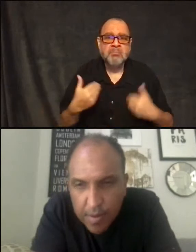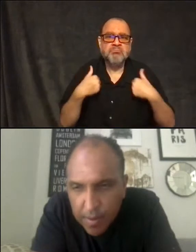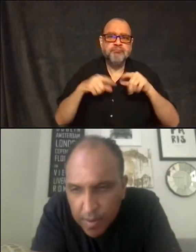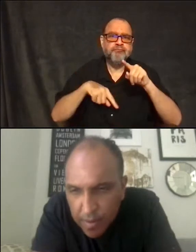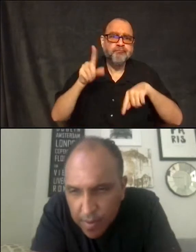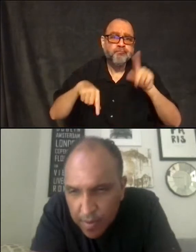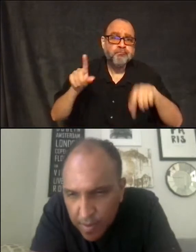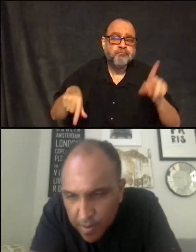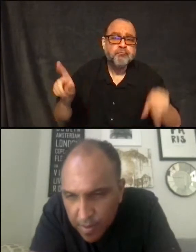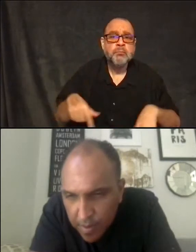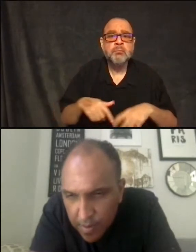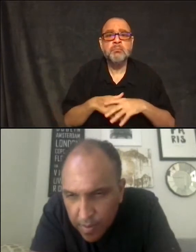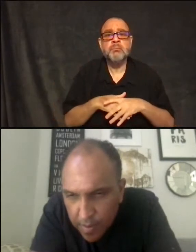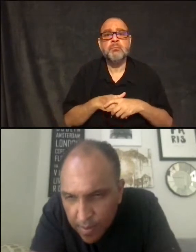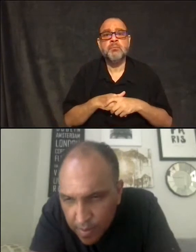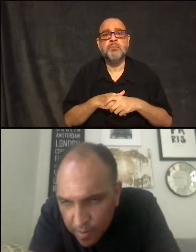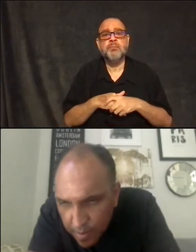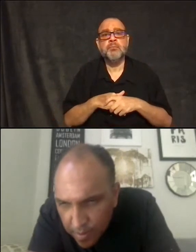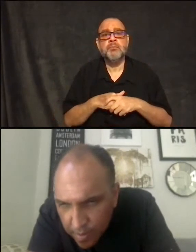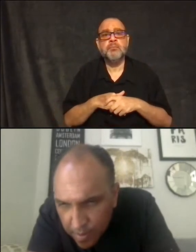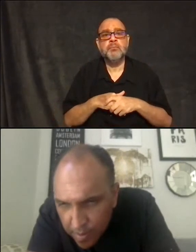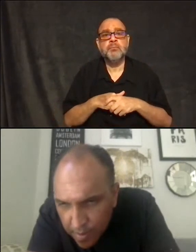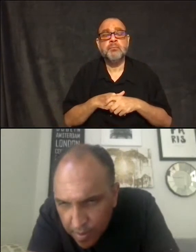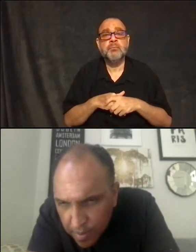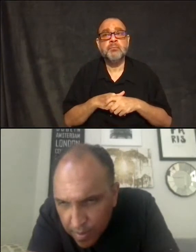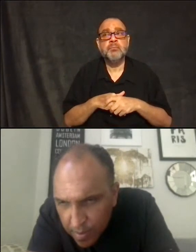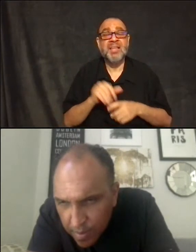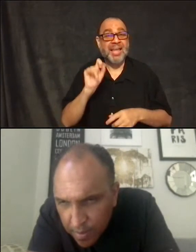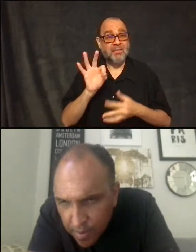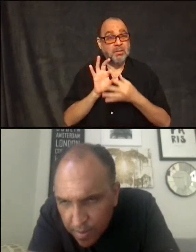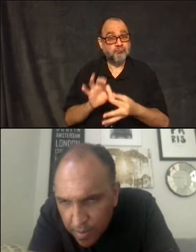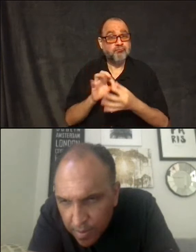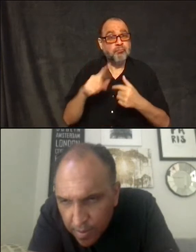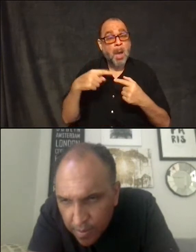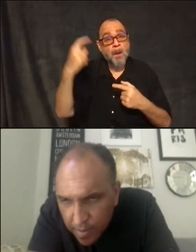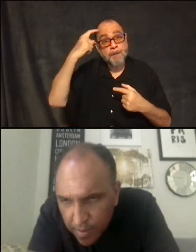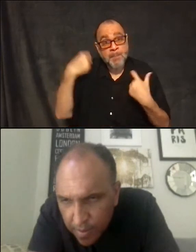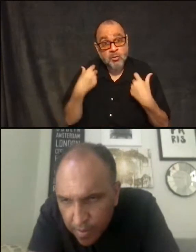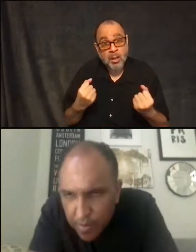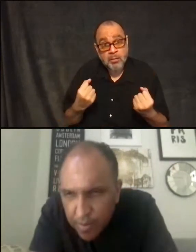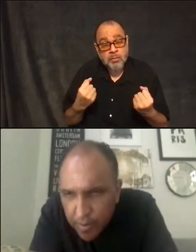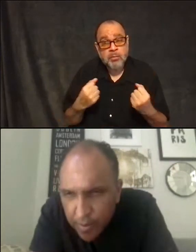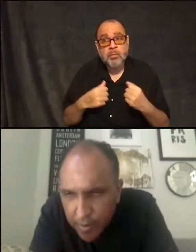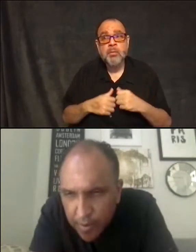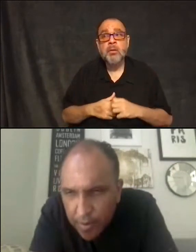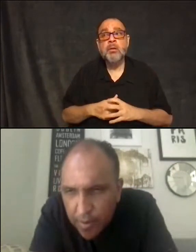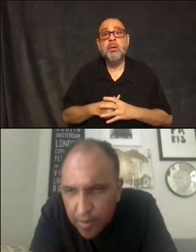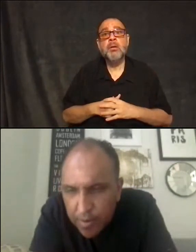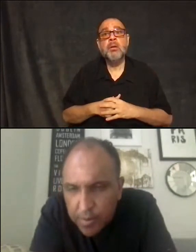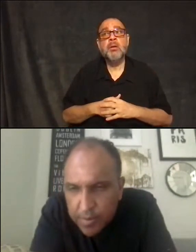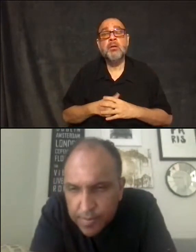Healthy, if it's like mental health, there are people that do early